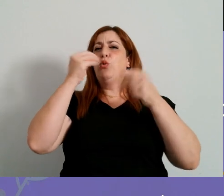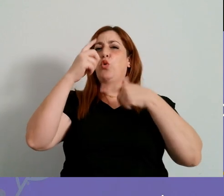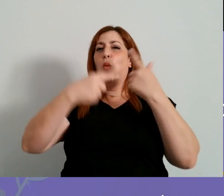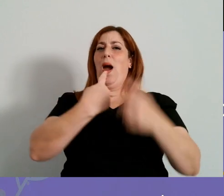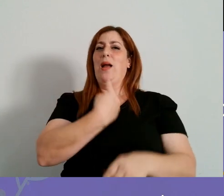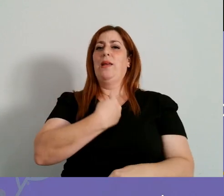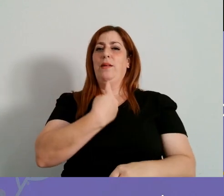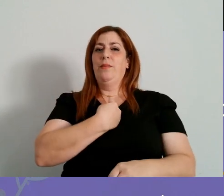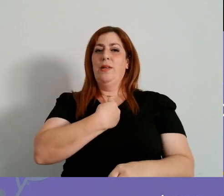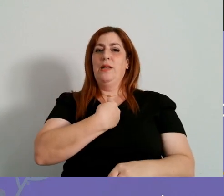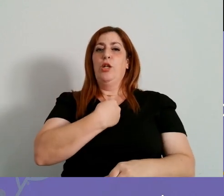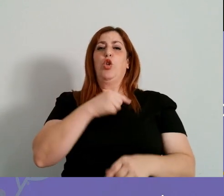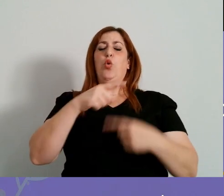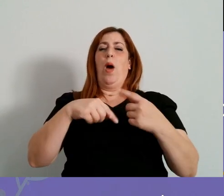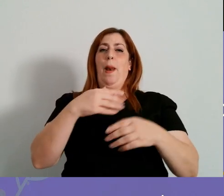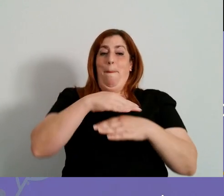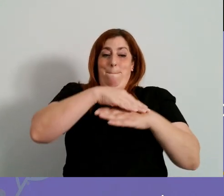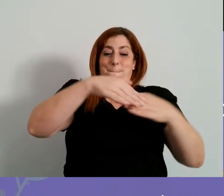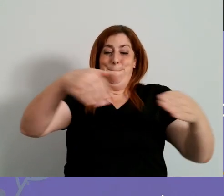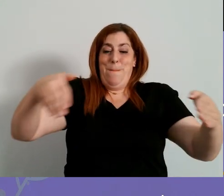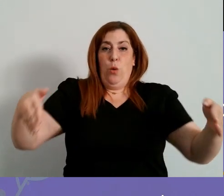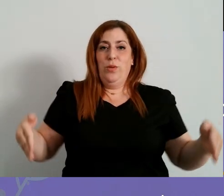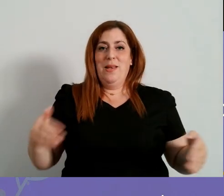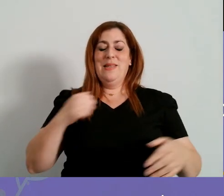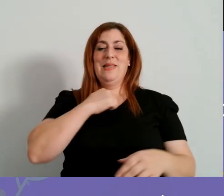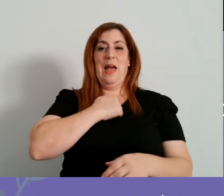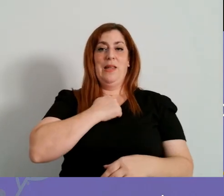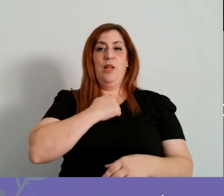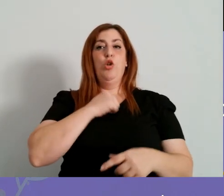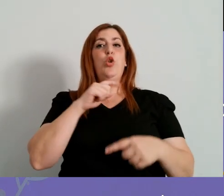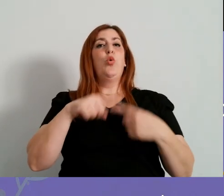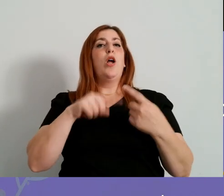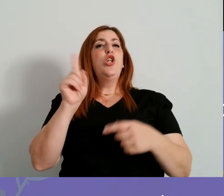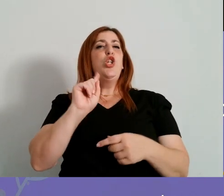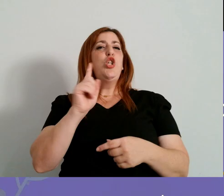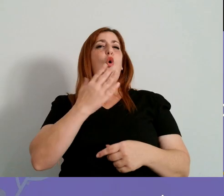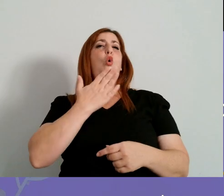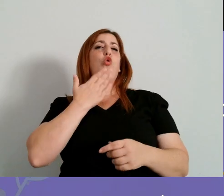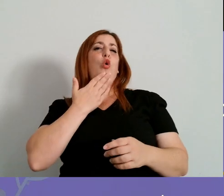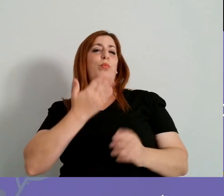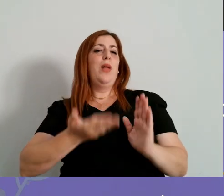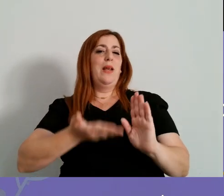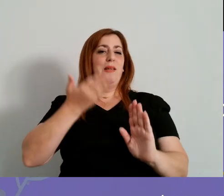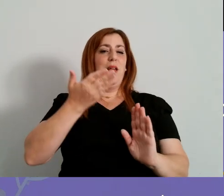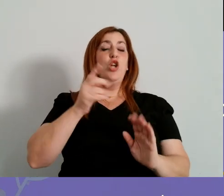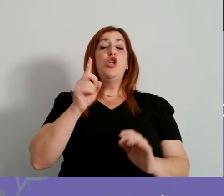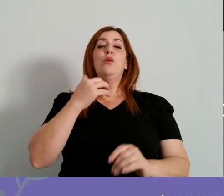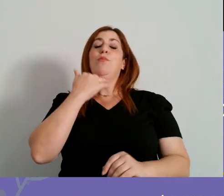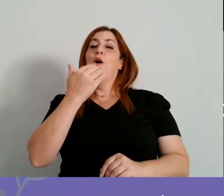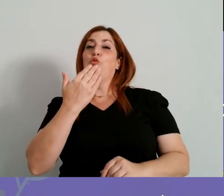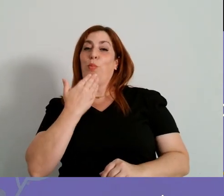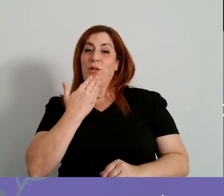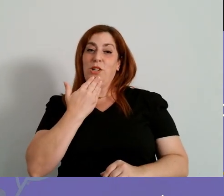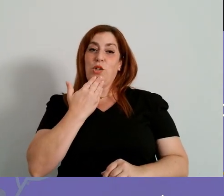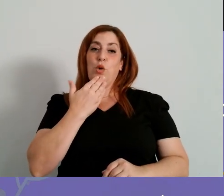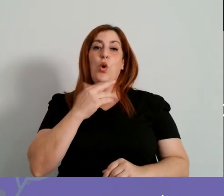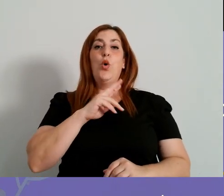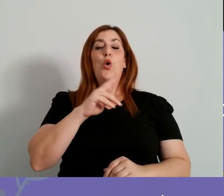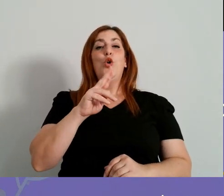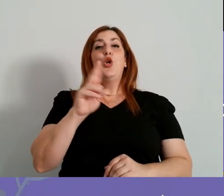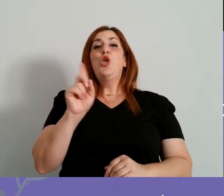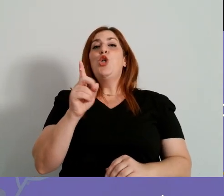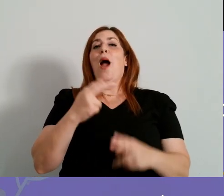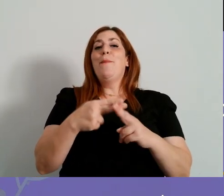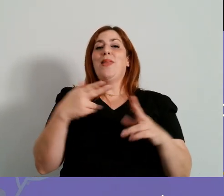our sources of joy, and our needs. This is incredibly important. I dare say this is the first step. And if you cannot do this,